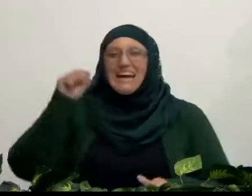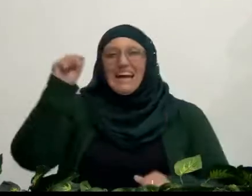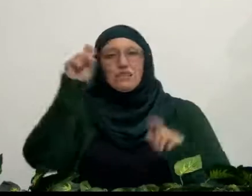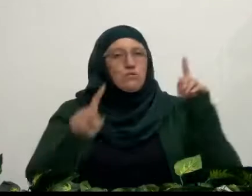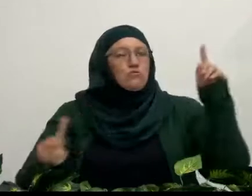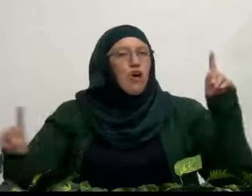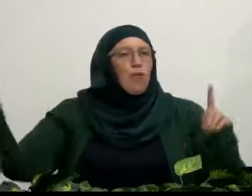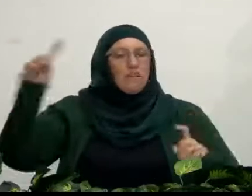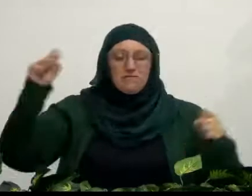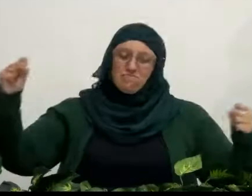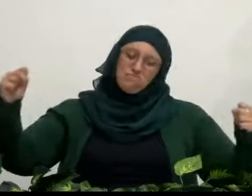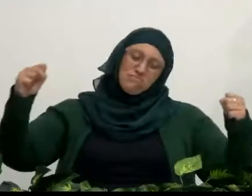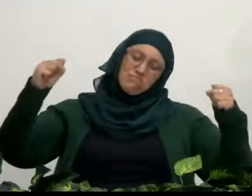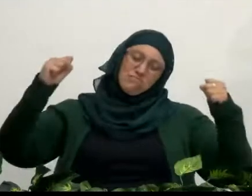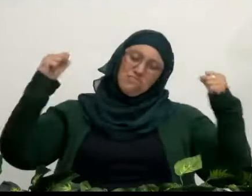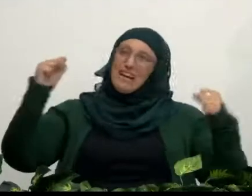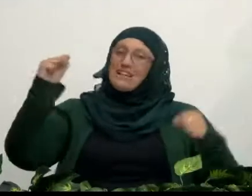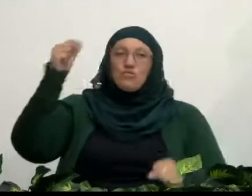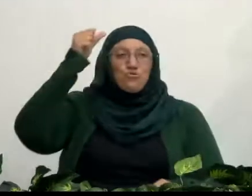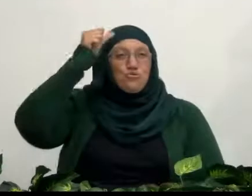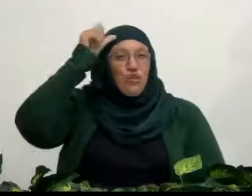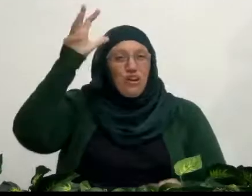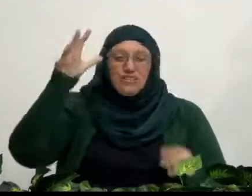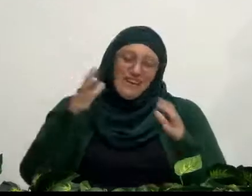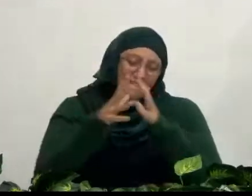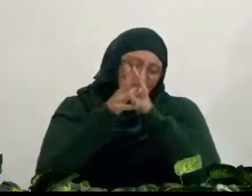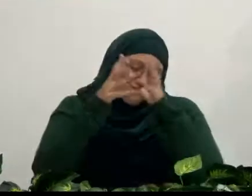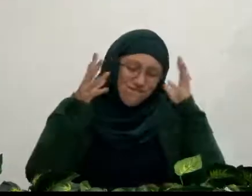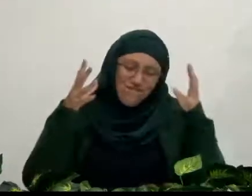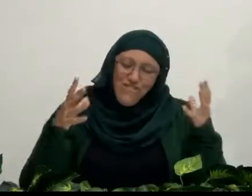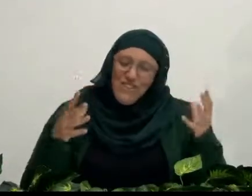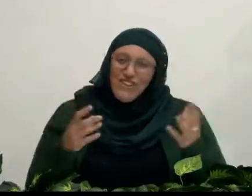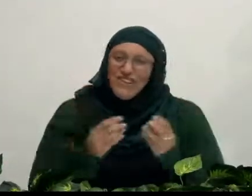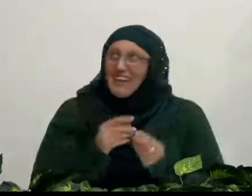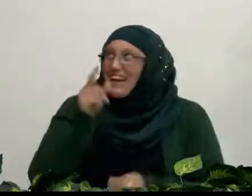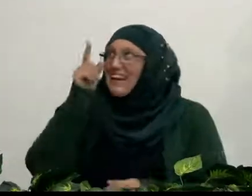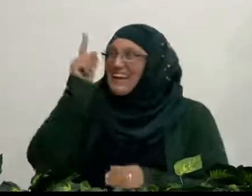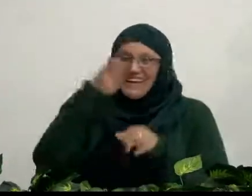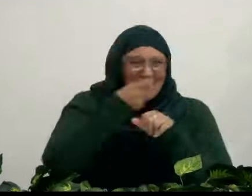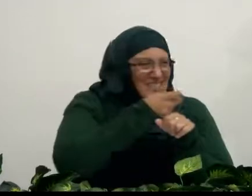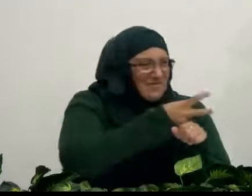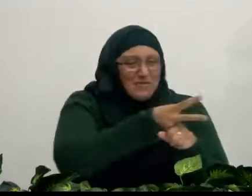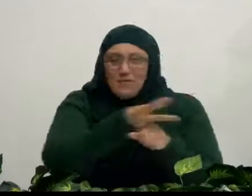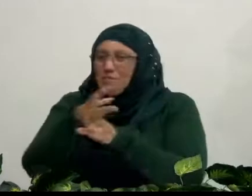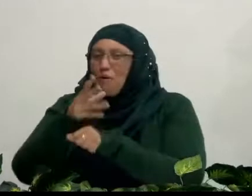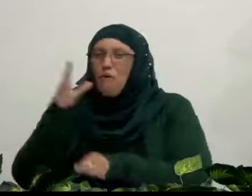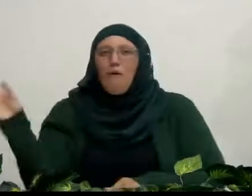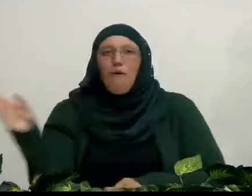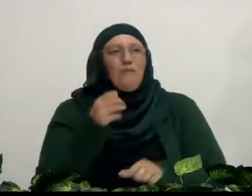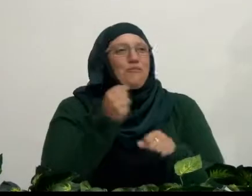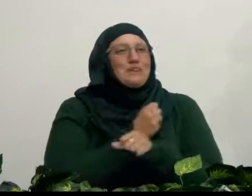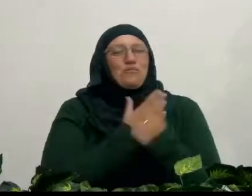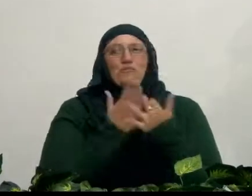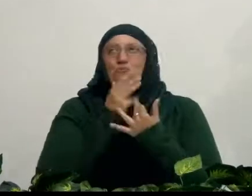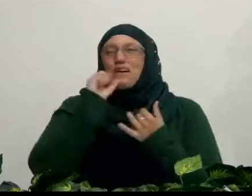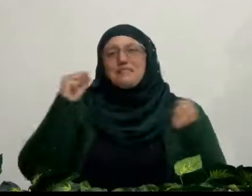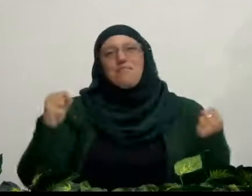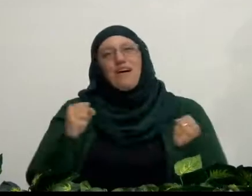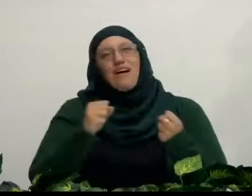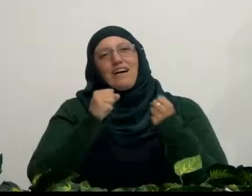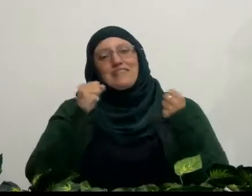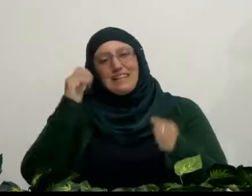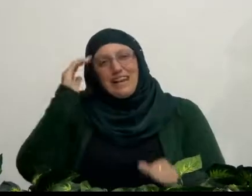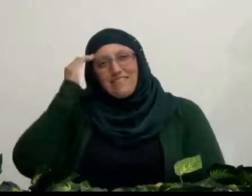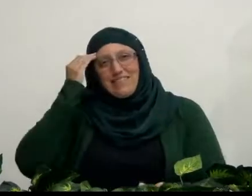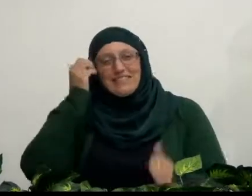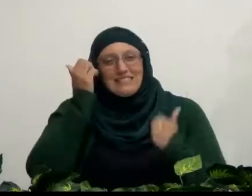dominance. His knowledge encompasses everything. He subdues all creation through His might and evidence. He is ever praised, He